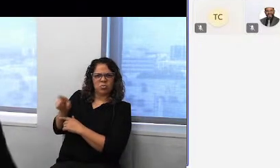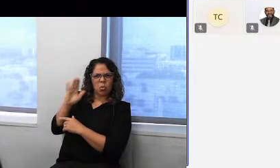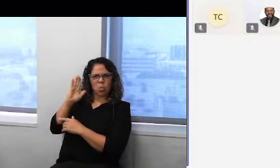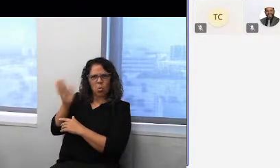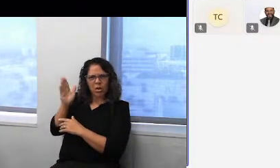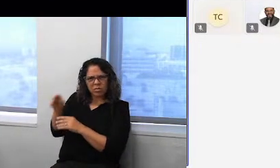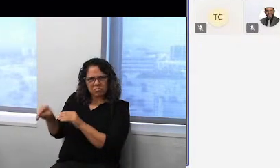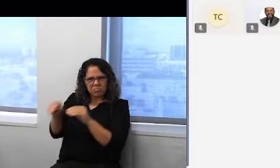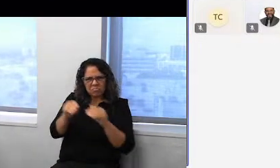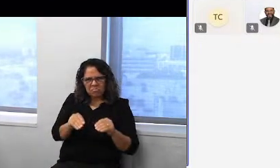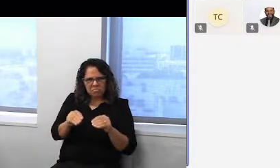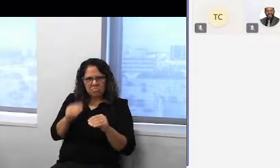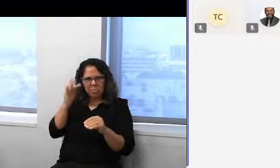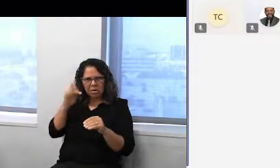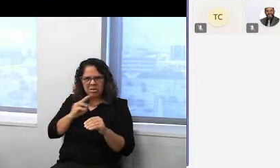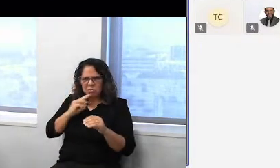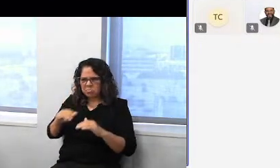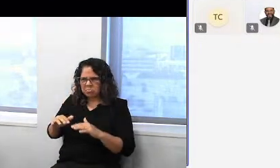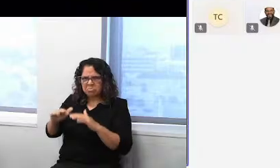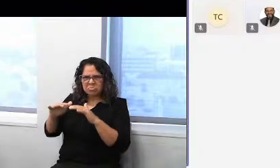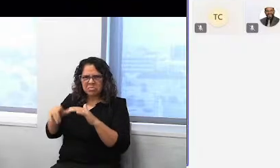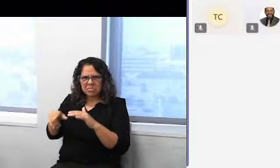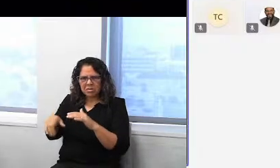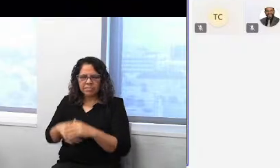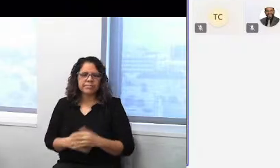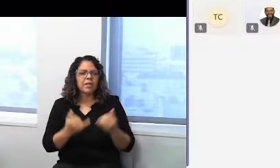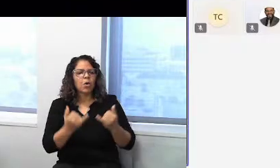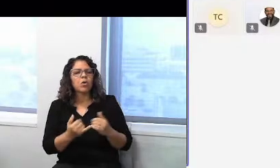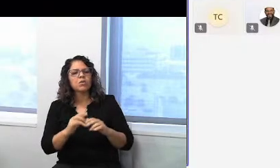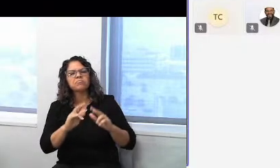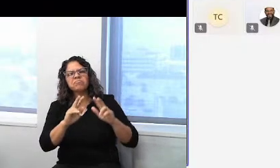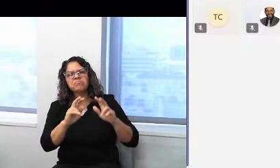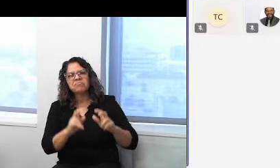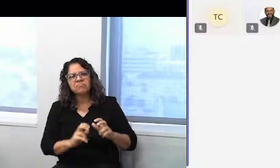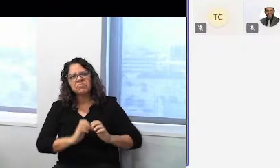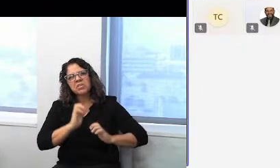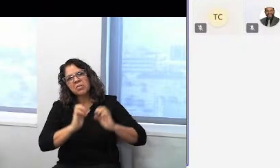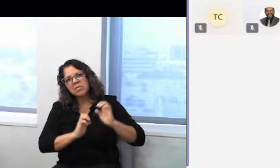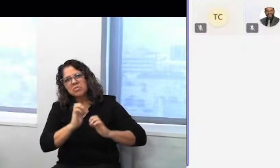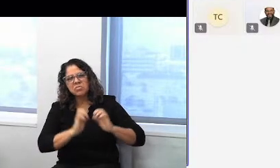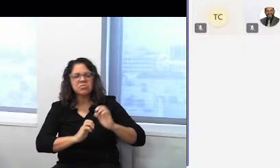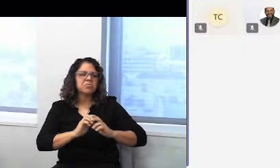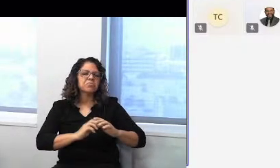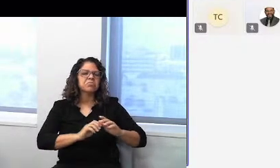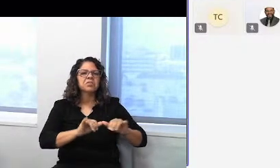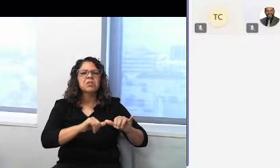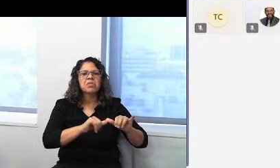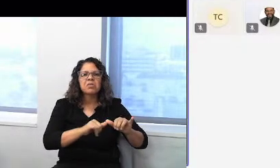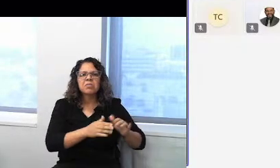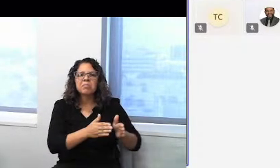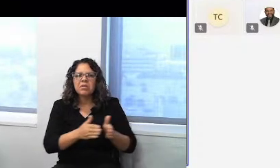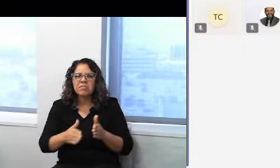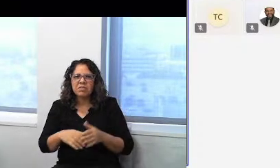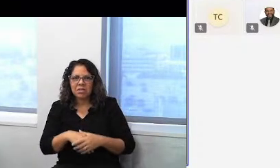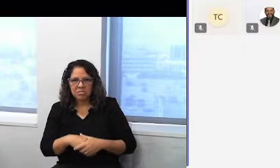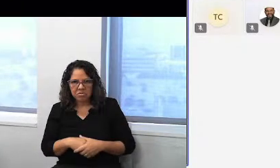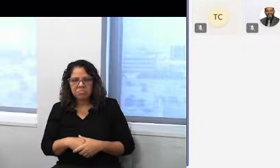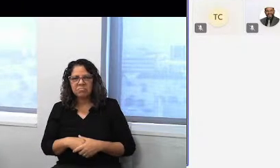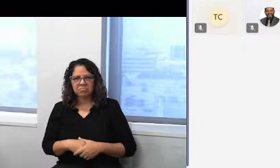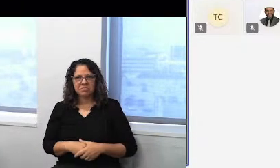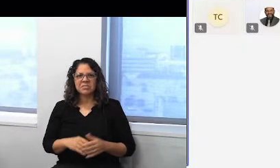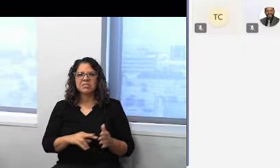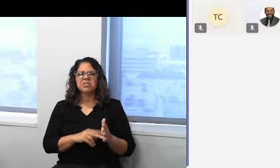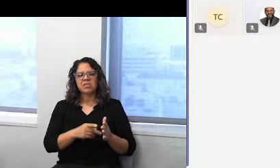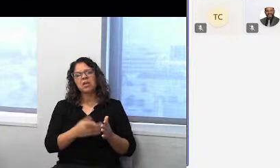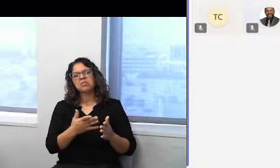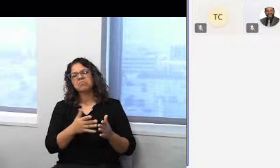We're in the engineering and planning analysis of doing so, as you're saying. So it is. Okay. It is in the scope. That's what you're asking. If it is